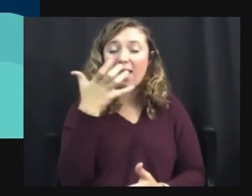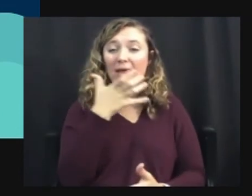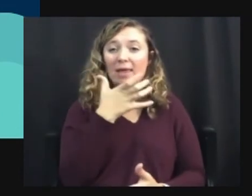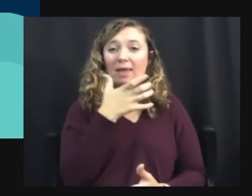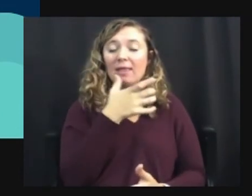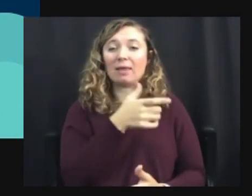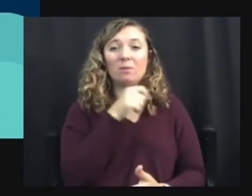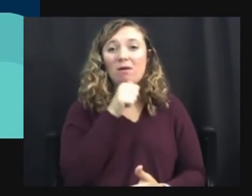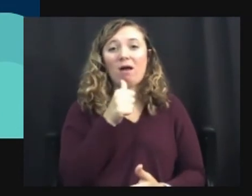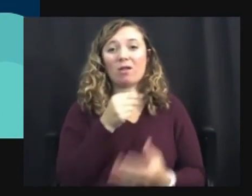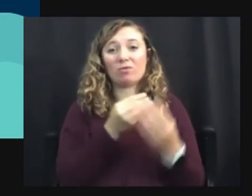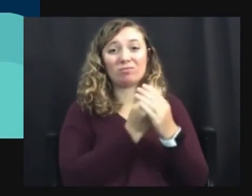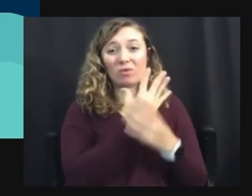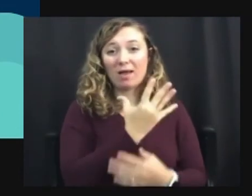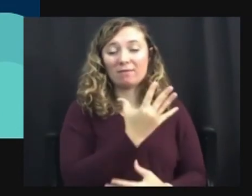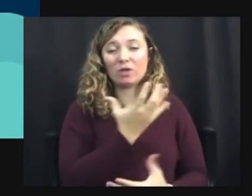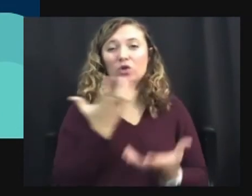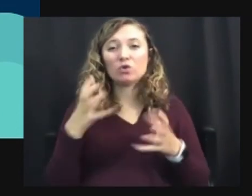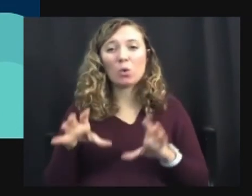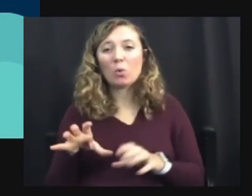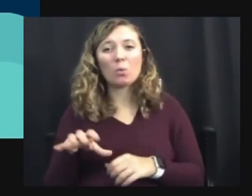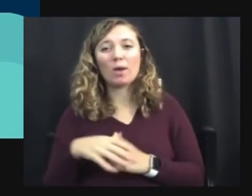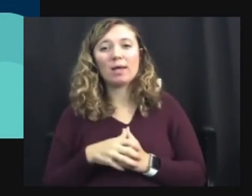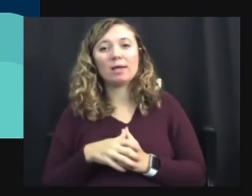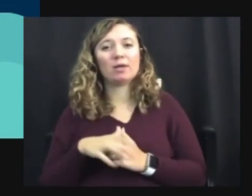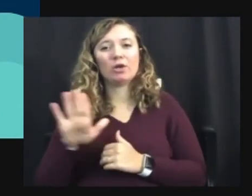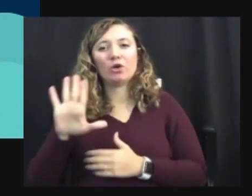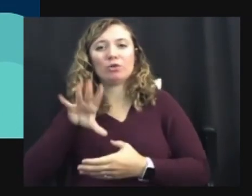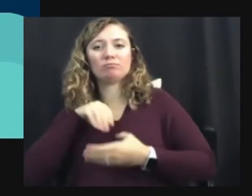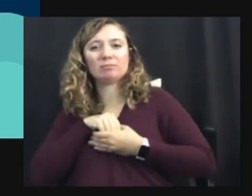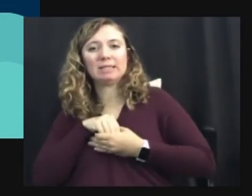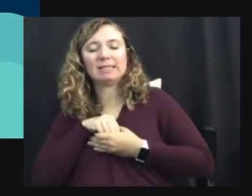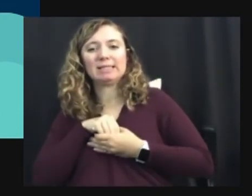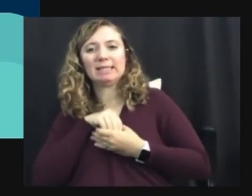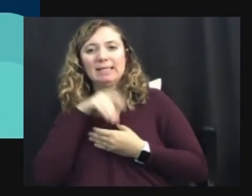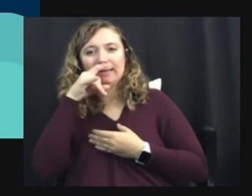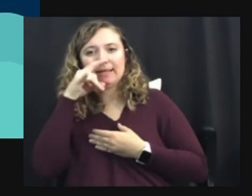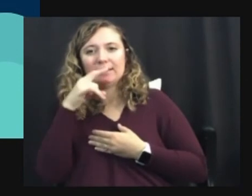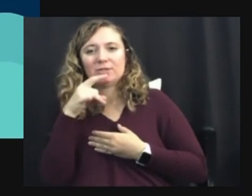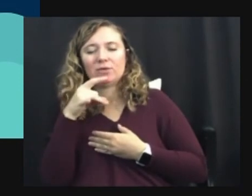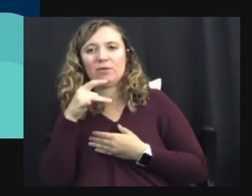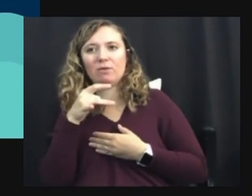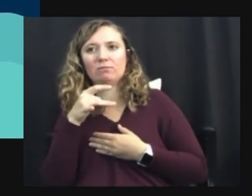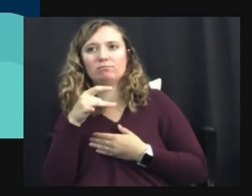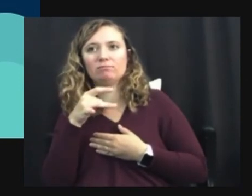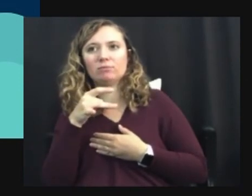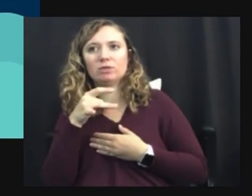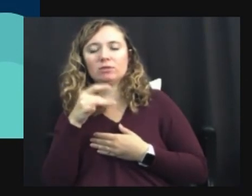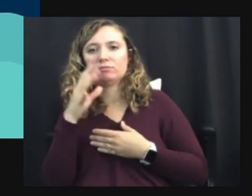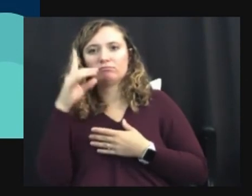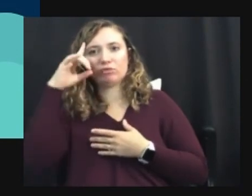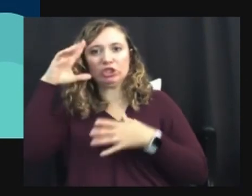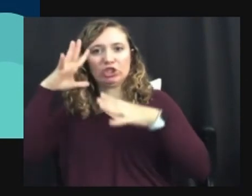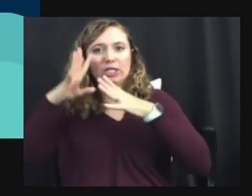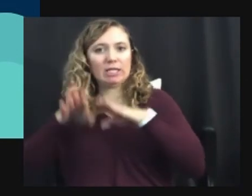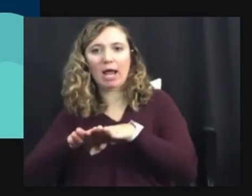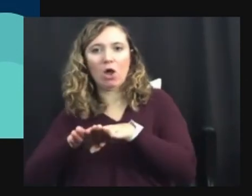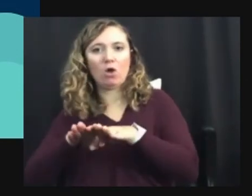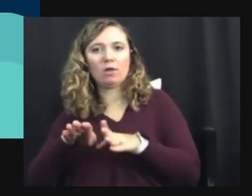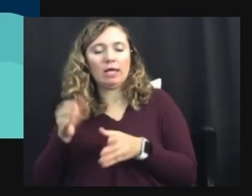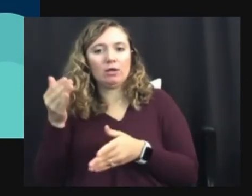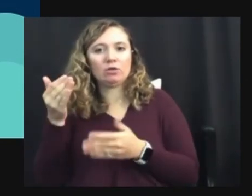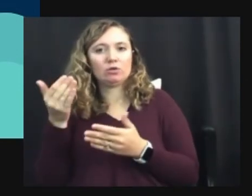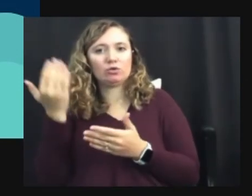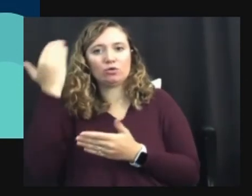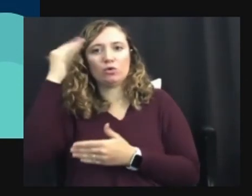them in that failure to thrive mode where they've learned that they have no recourse to getting their needs met, so